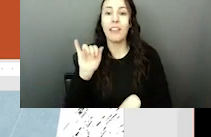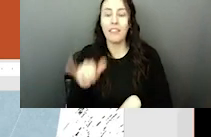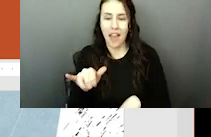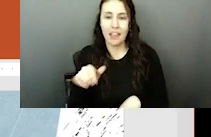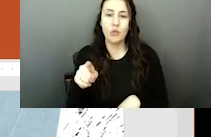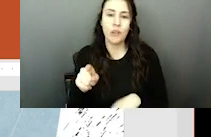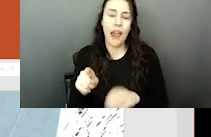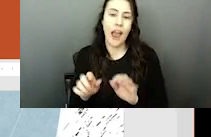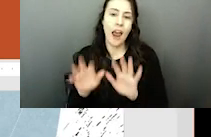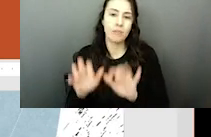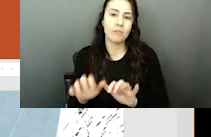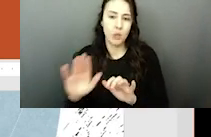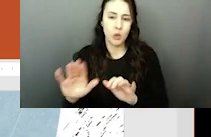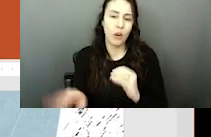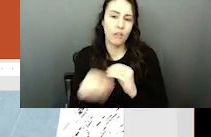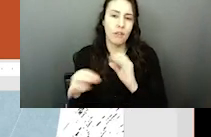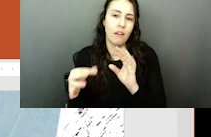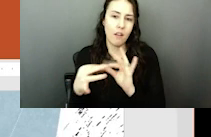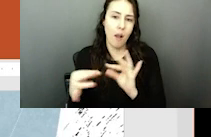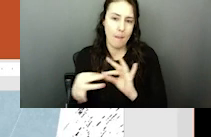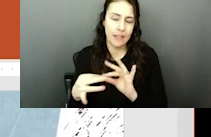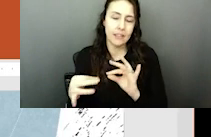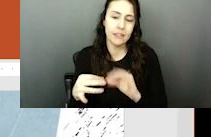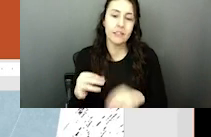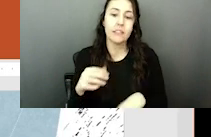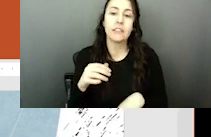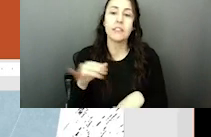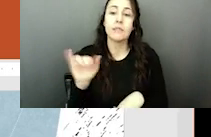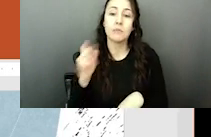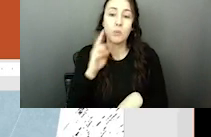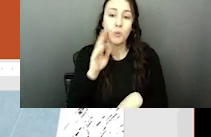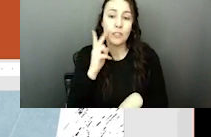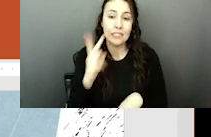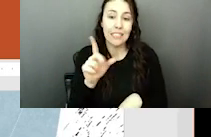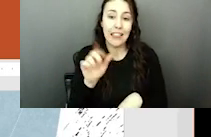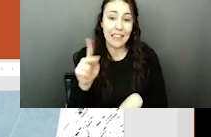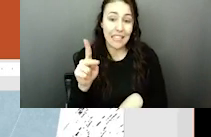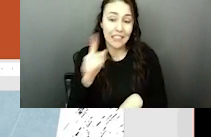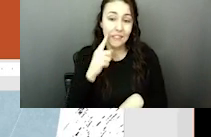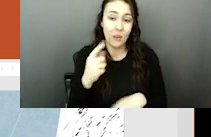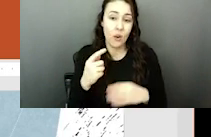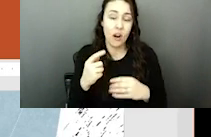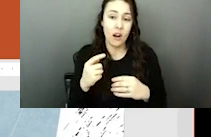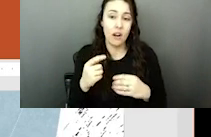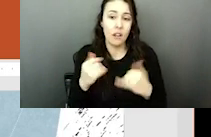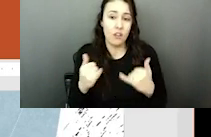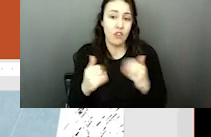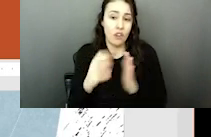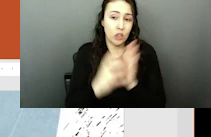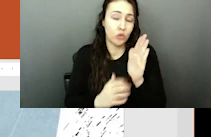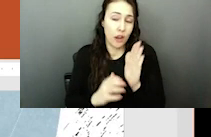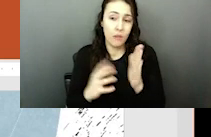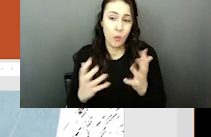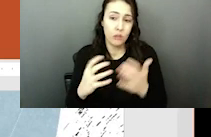enter your additional comments. You'll also see links to the current draft that we'd like to discuss with you. That came out of that